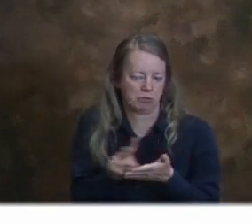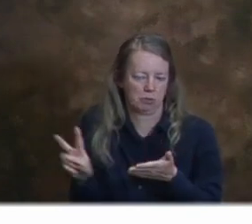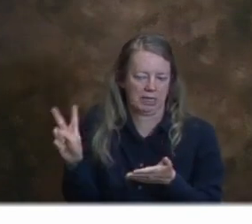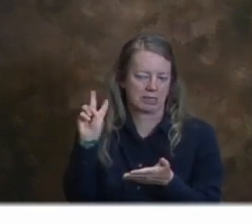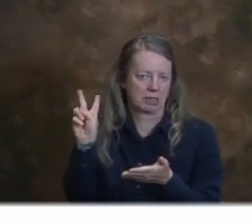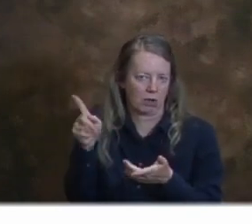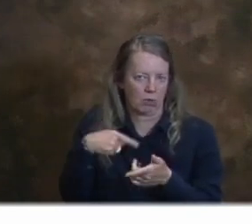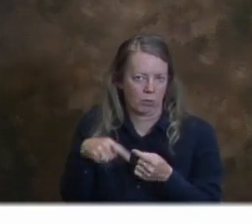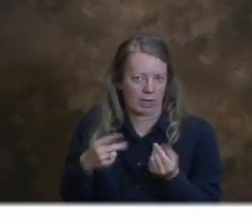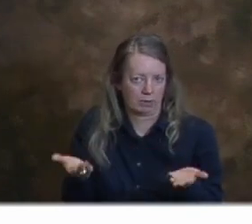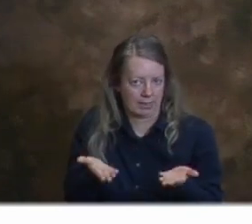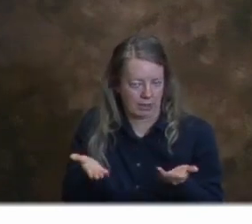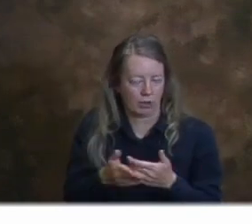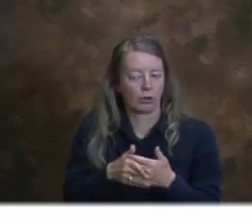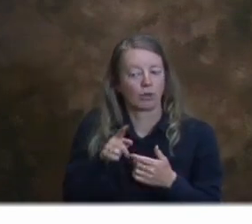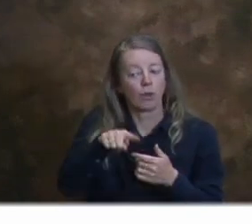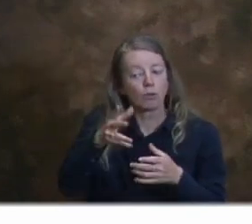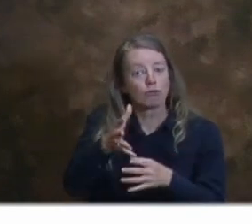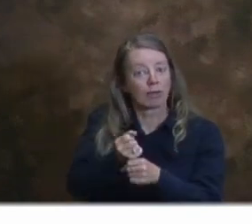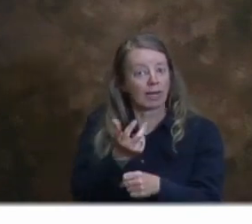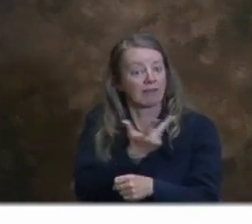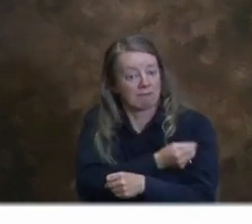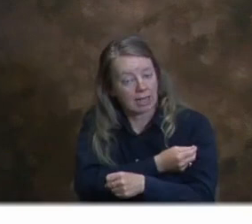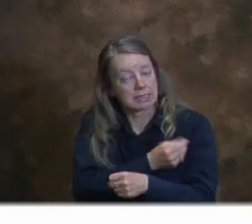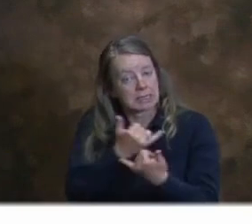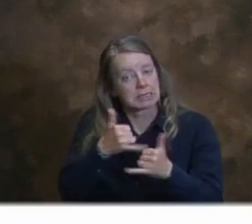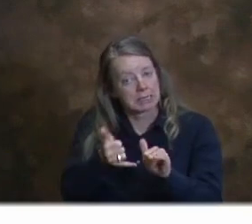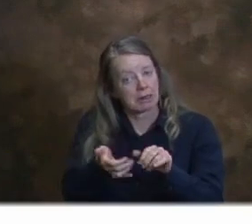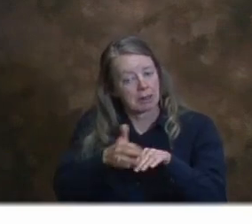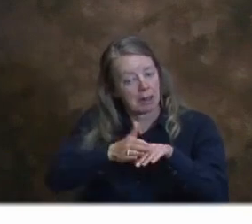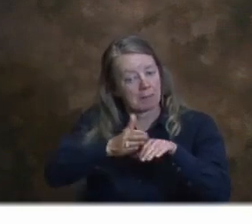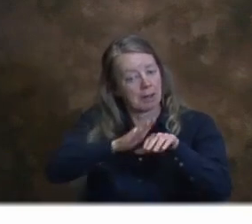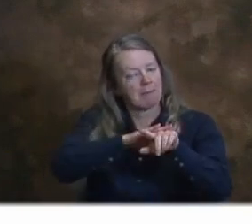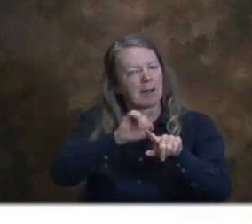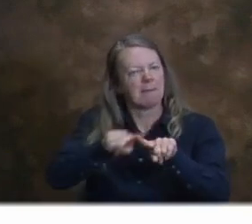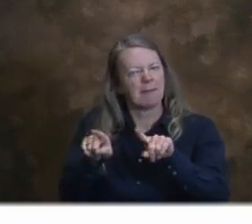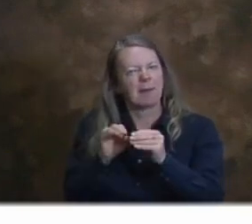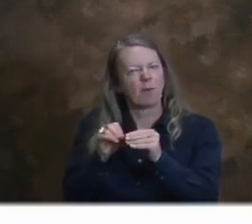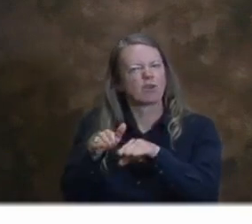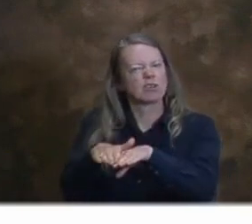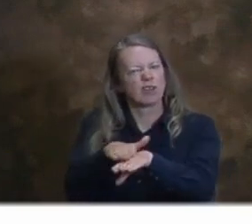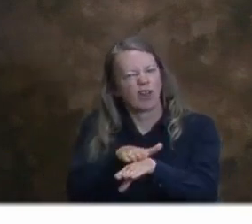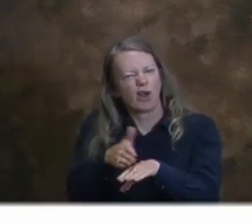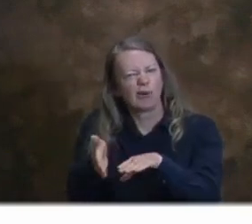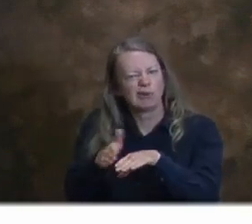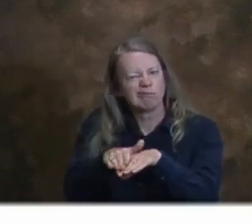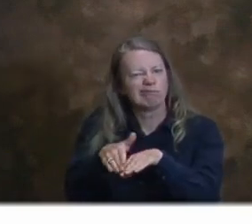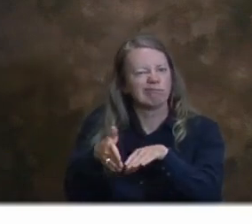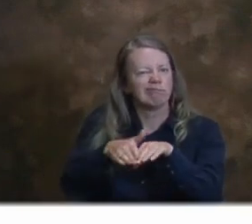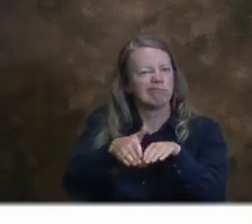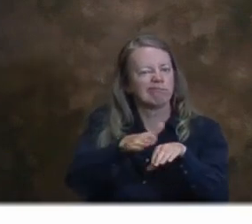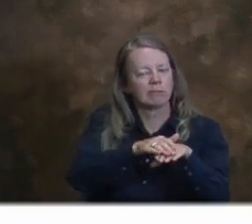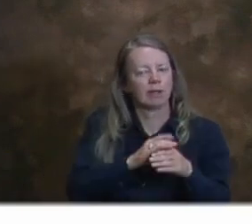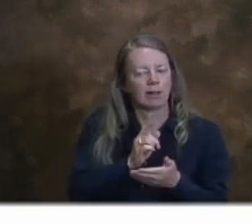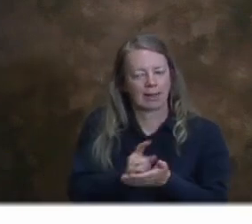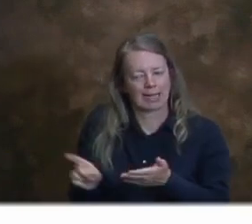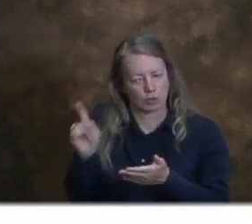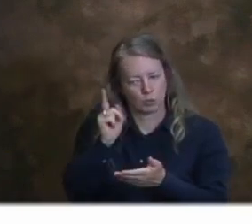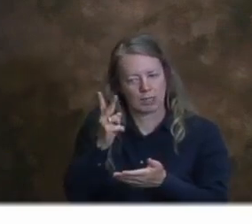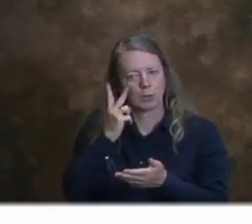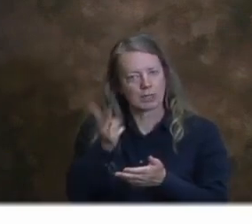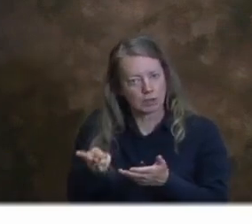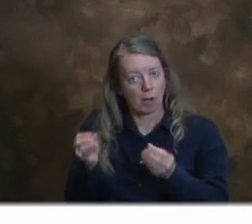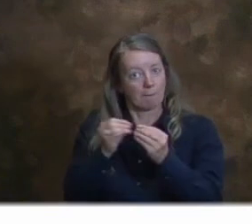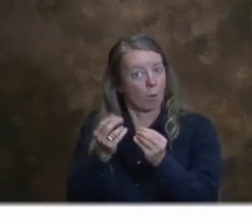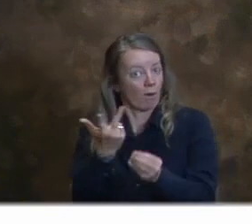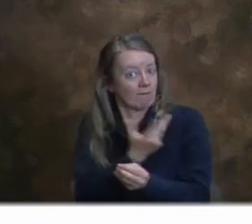Vaccines are still increasing, but at a slower pace than previously. In the past week, Buncombe County HHS saw a jump in vaccines administered